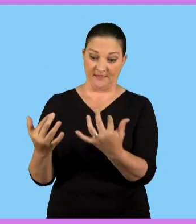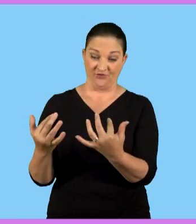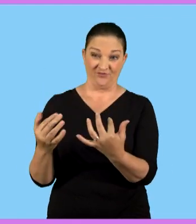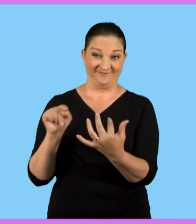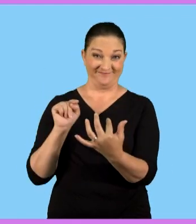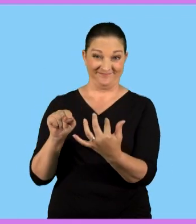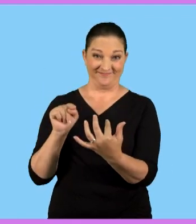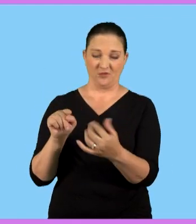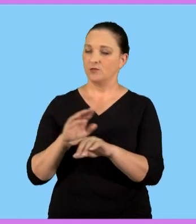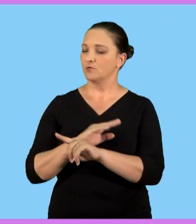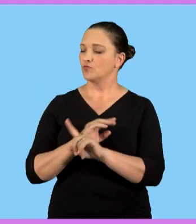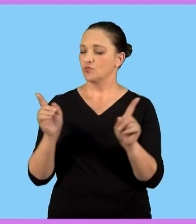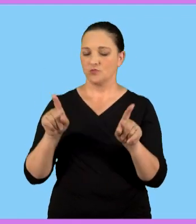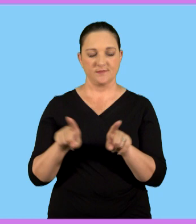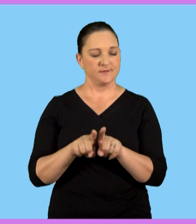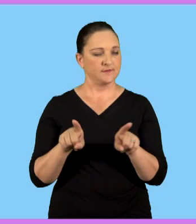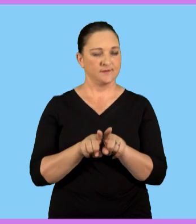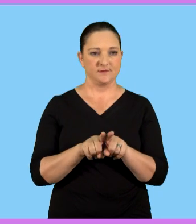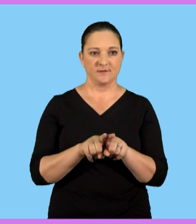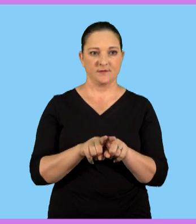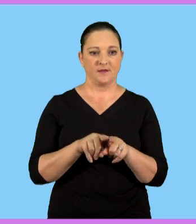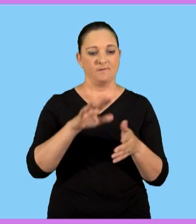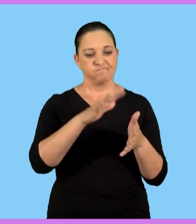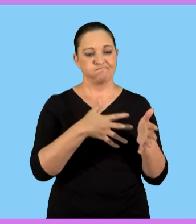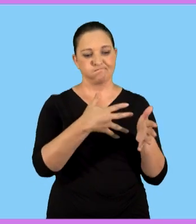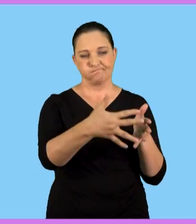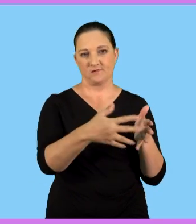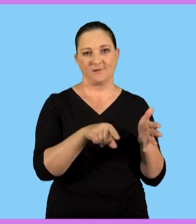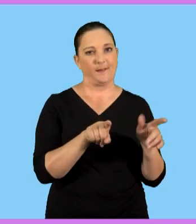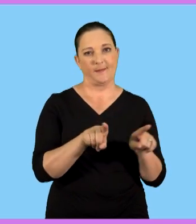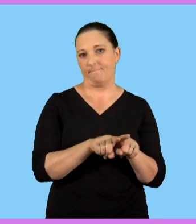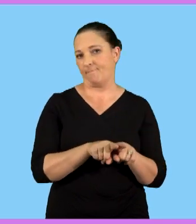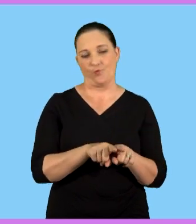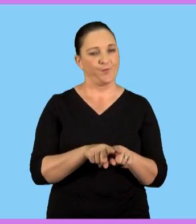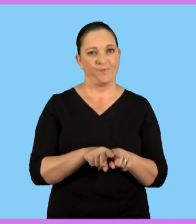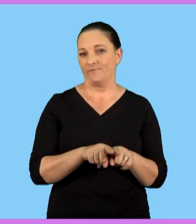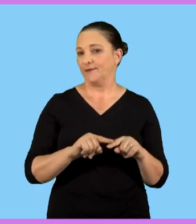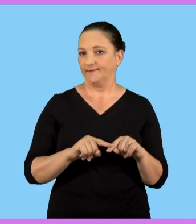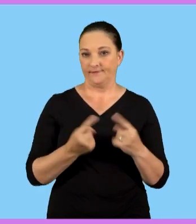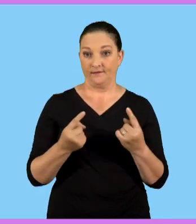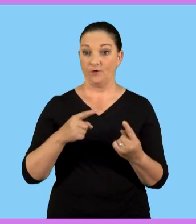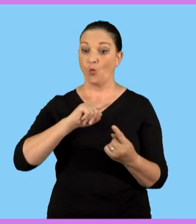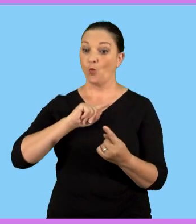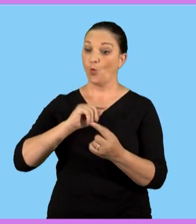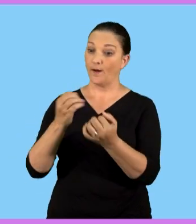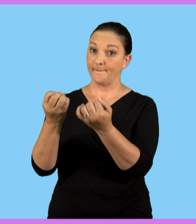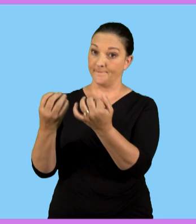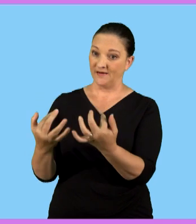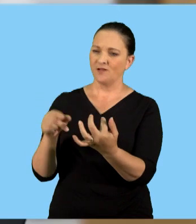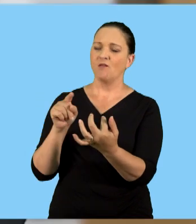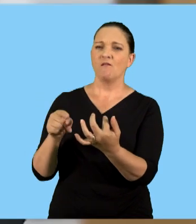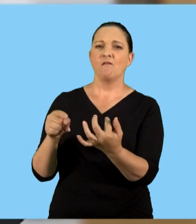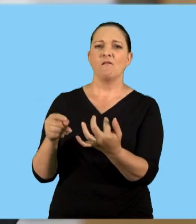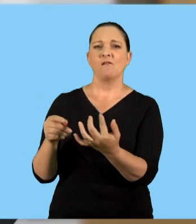is not the same as an income and expenditure statement. A budget is